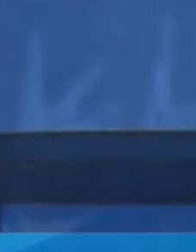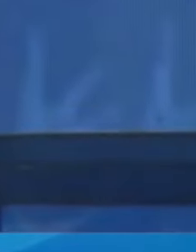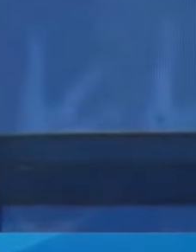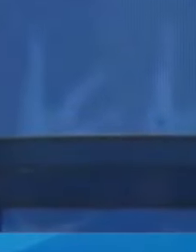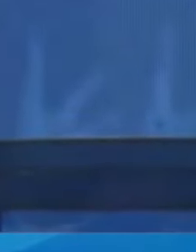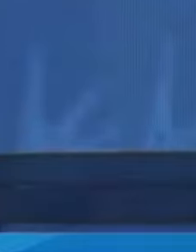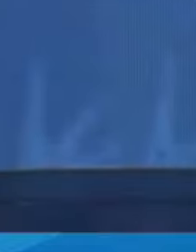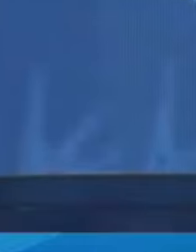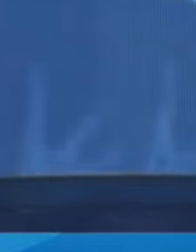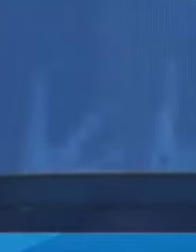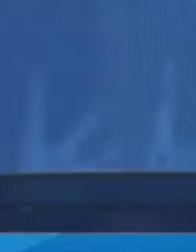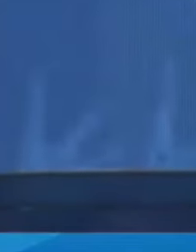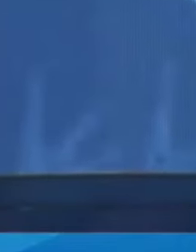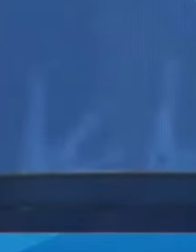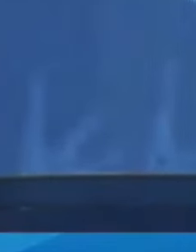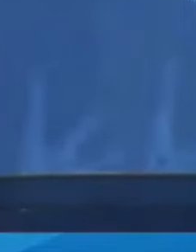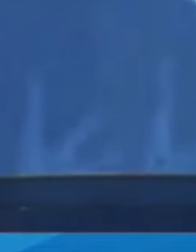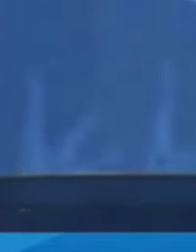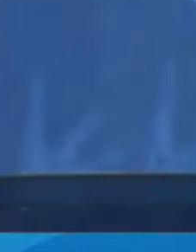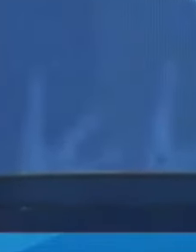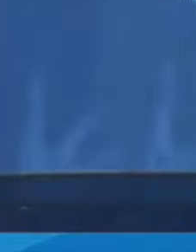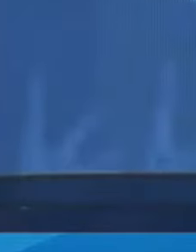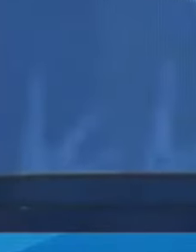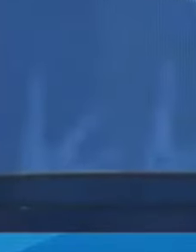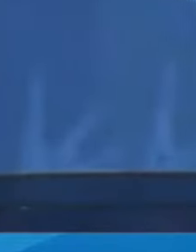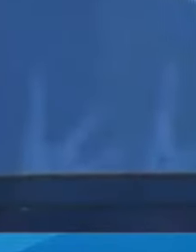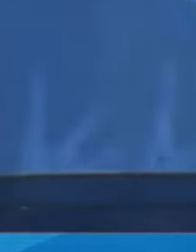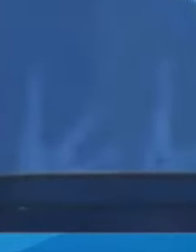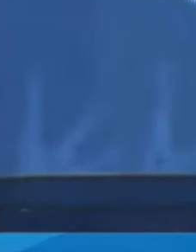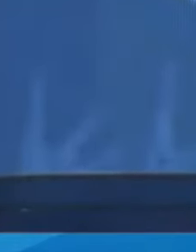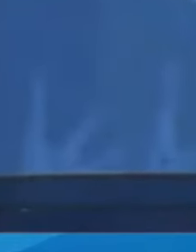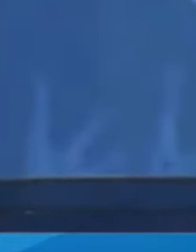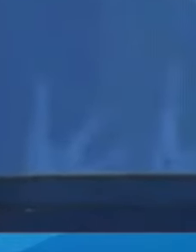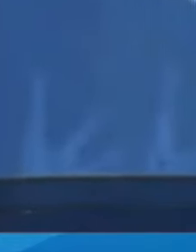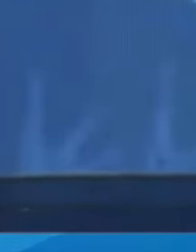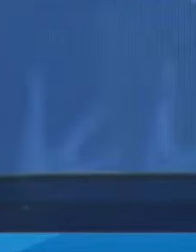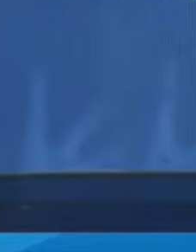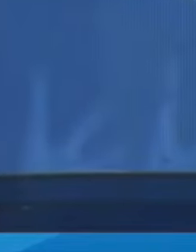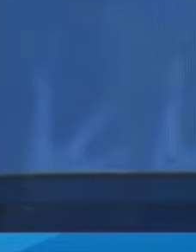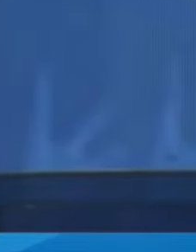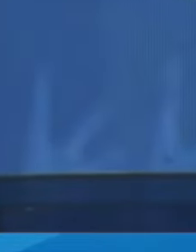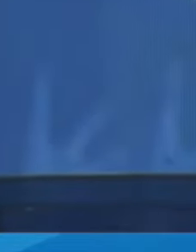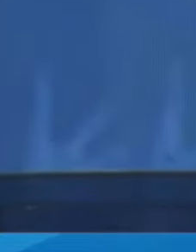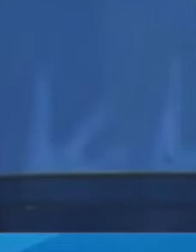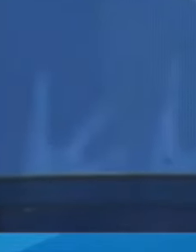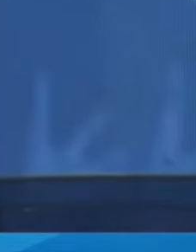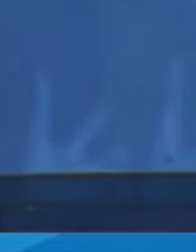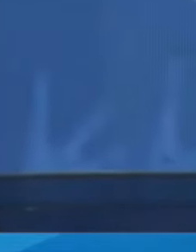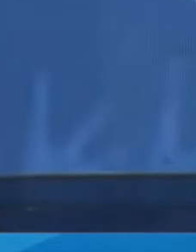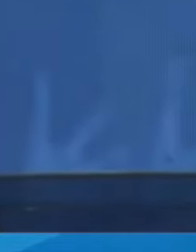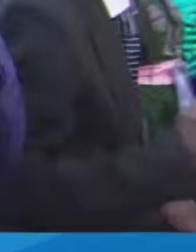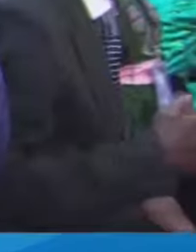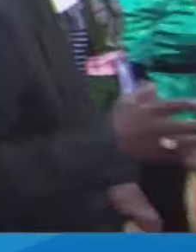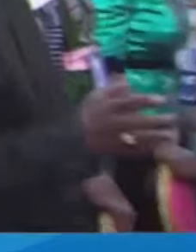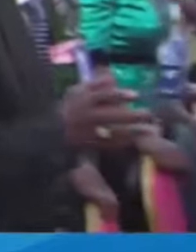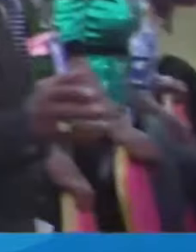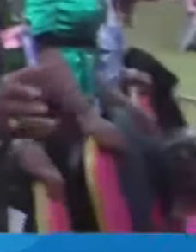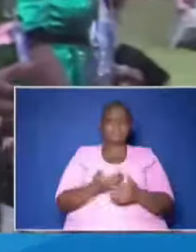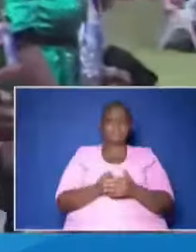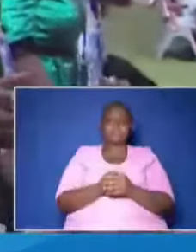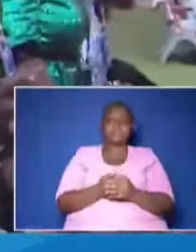cancer higher than depression higher than anxiety higher than any